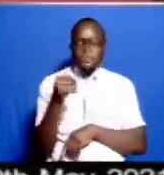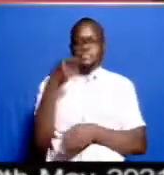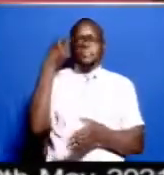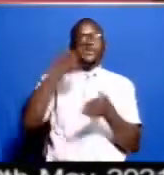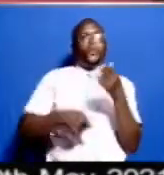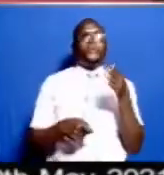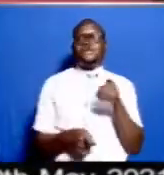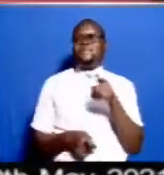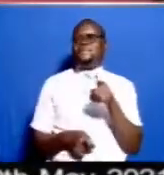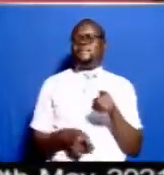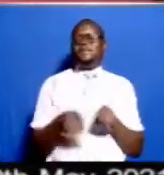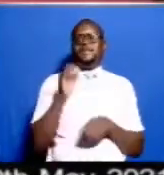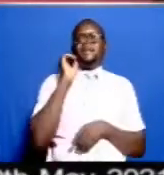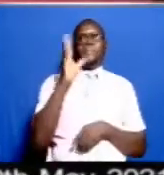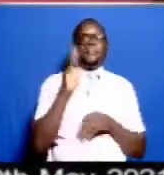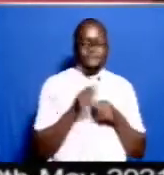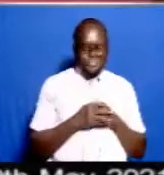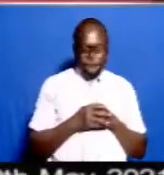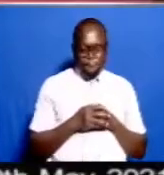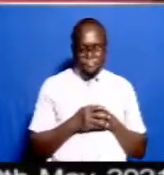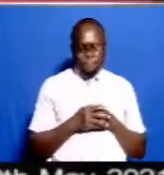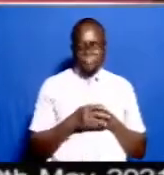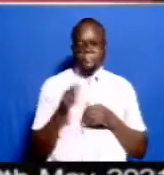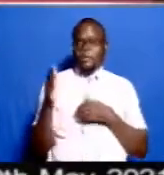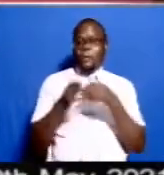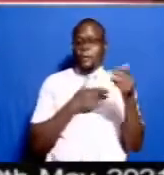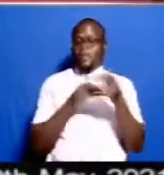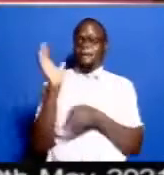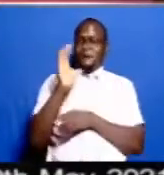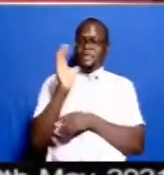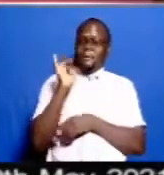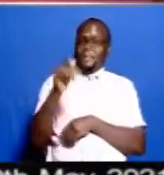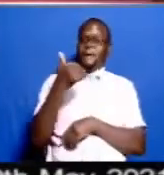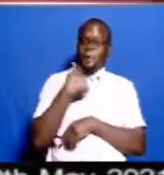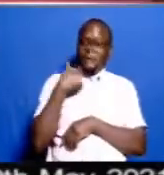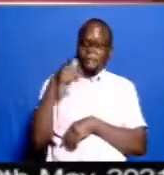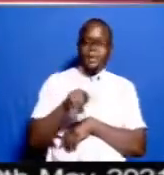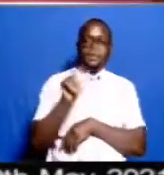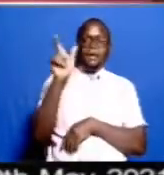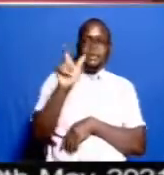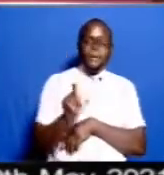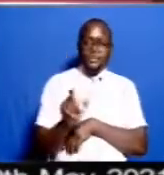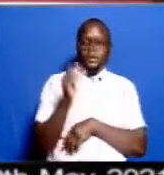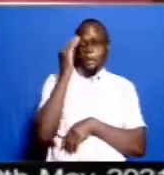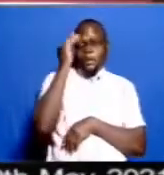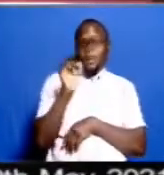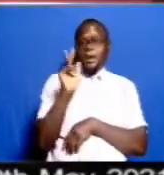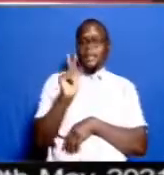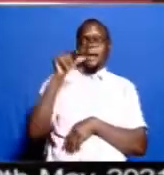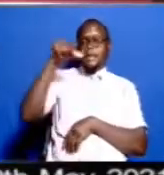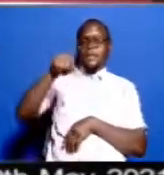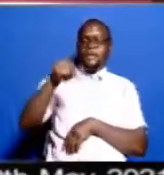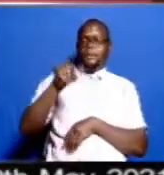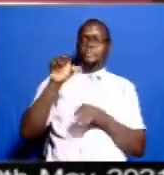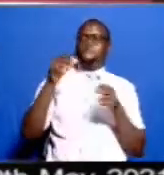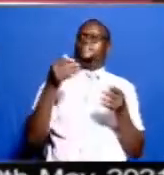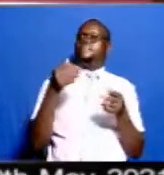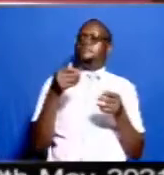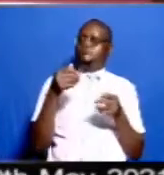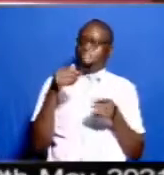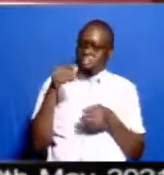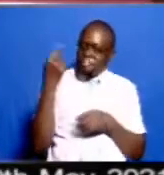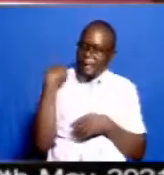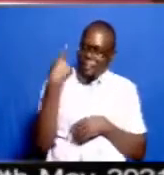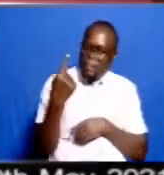which you run an airline and the kind of customers that you have. And in our region, because Kenya Airways set the pace in terms of a national